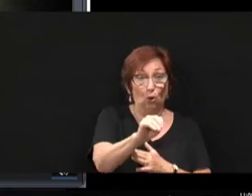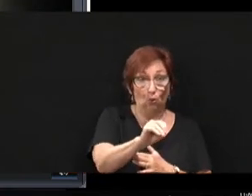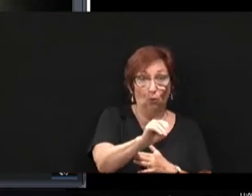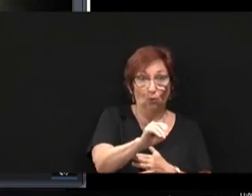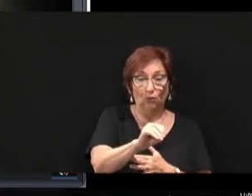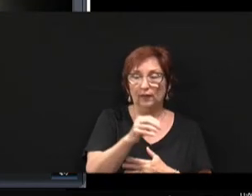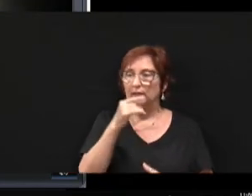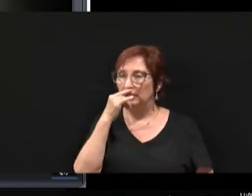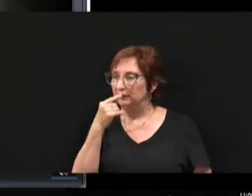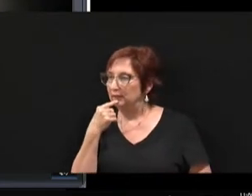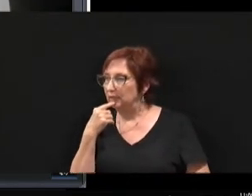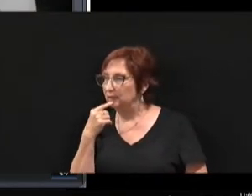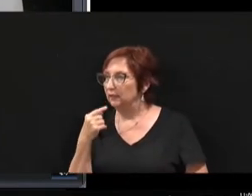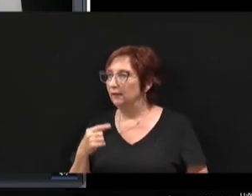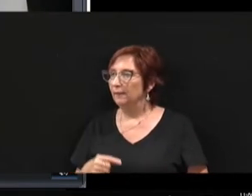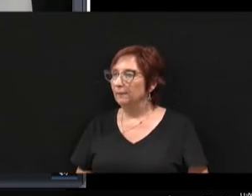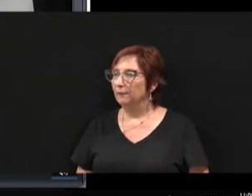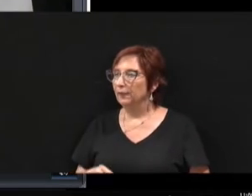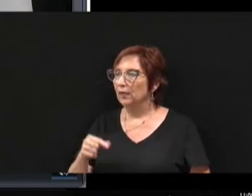say,